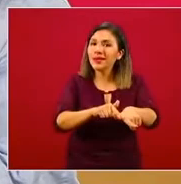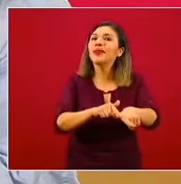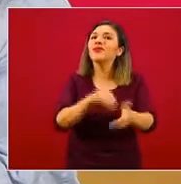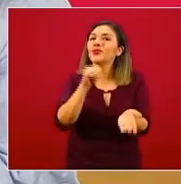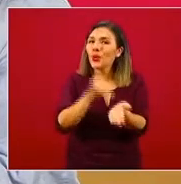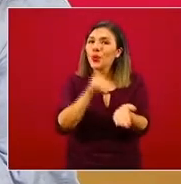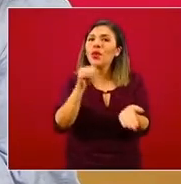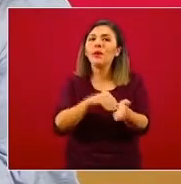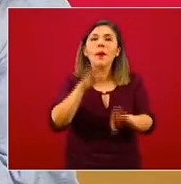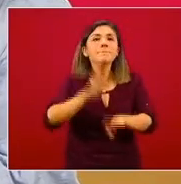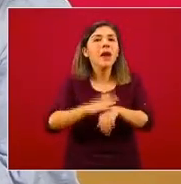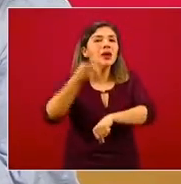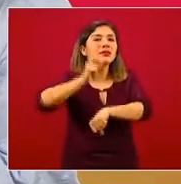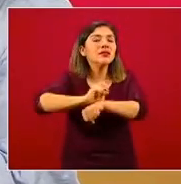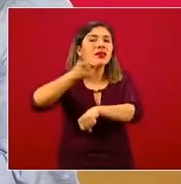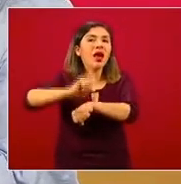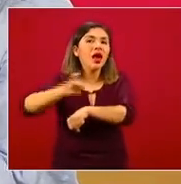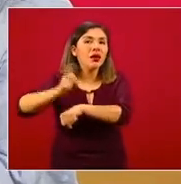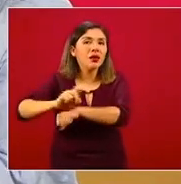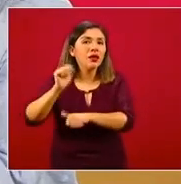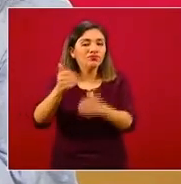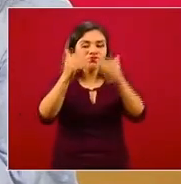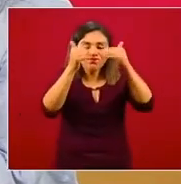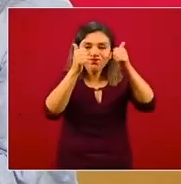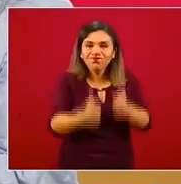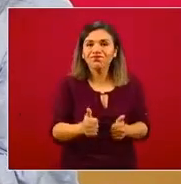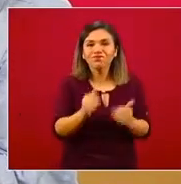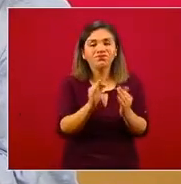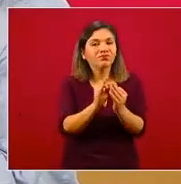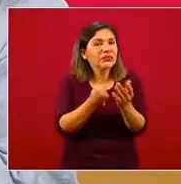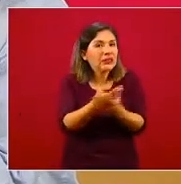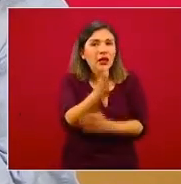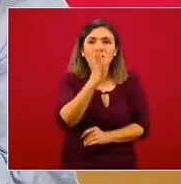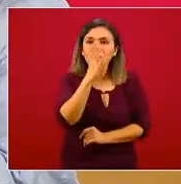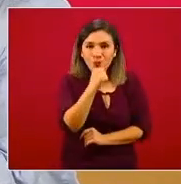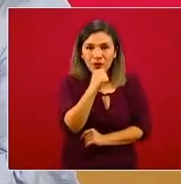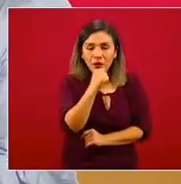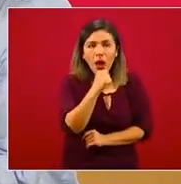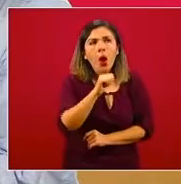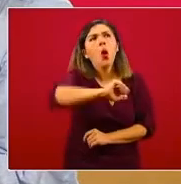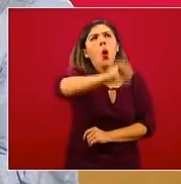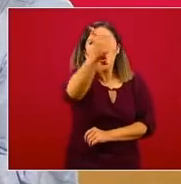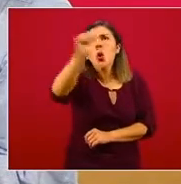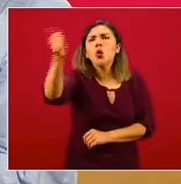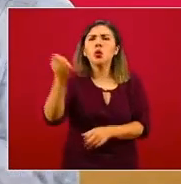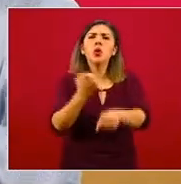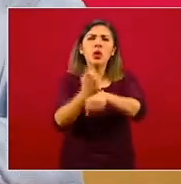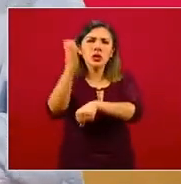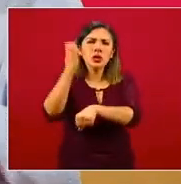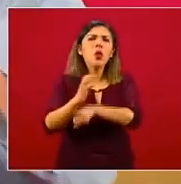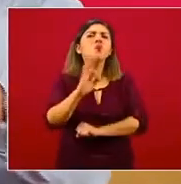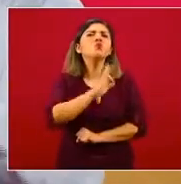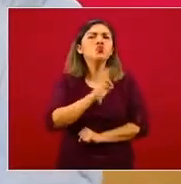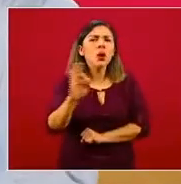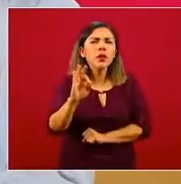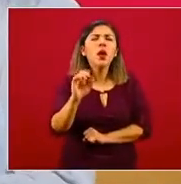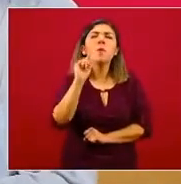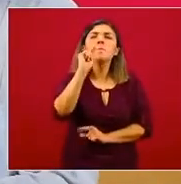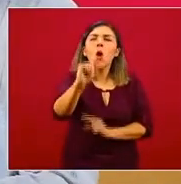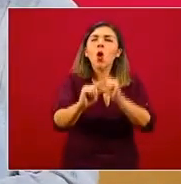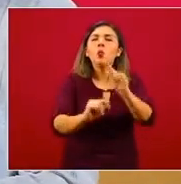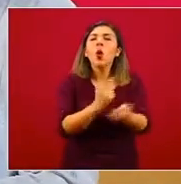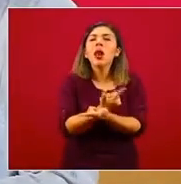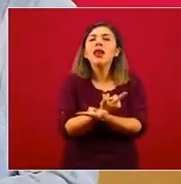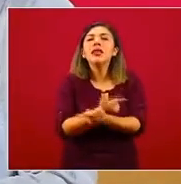we're going to have some restrictions in place, mobility restrictions. Some